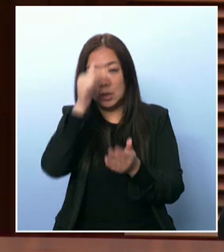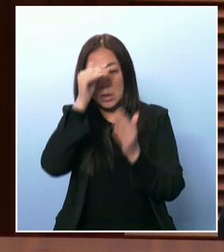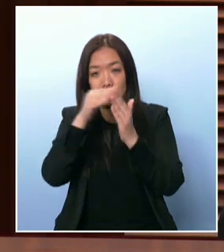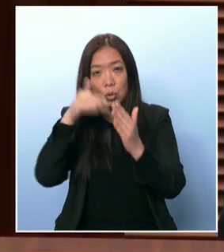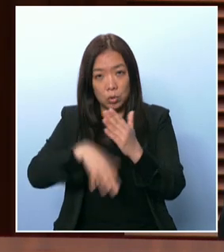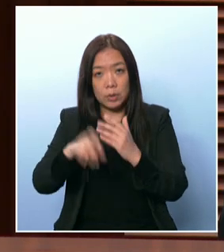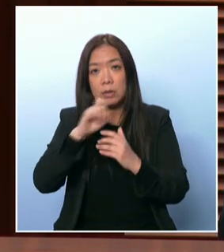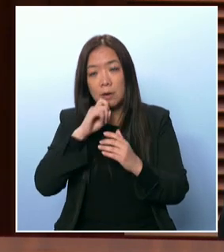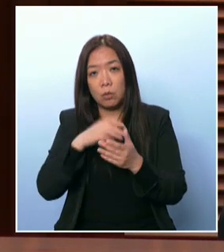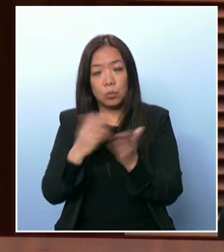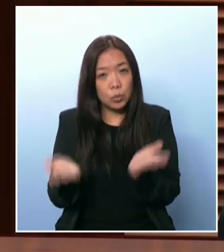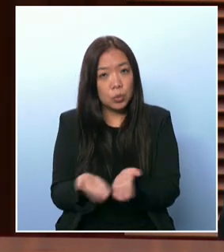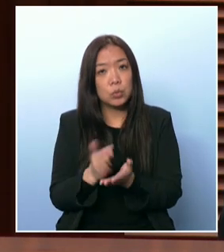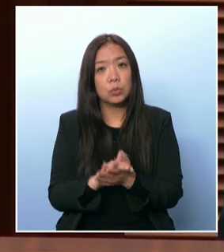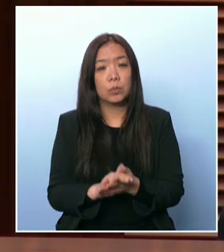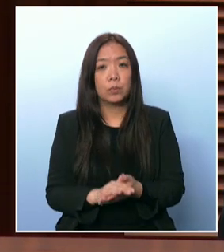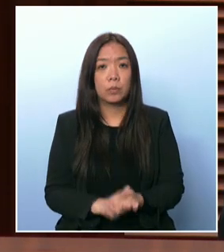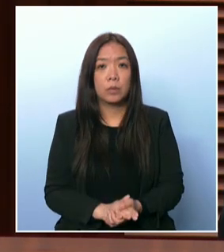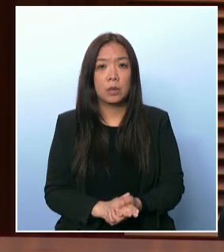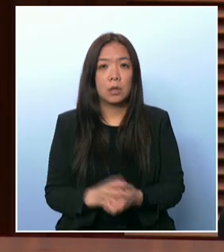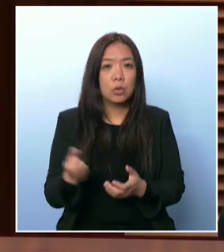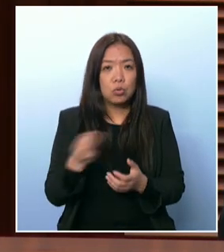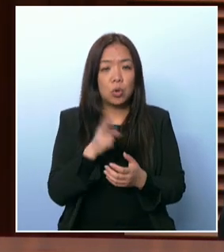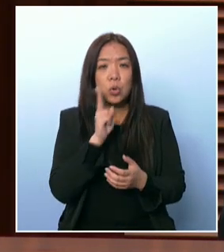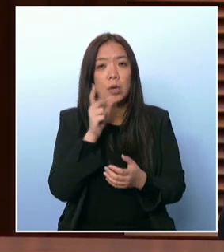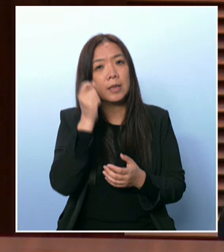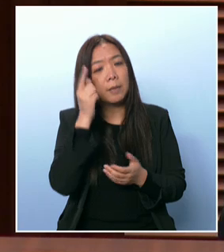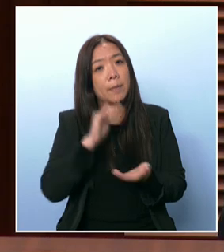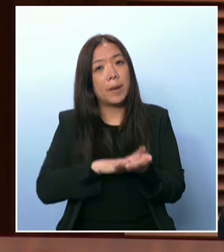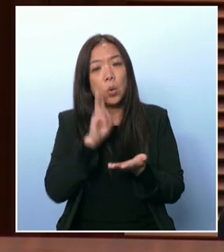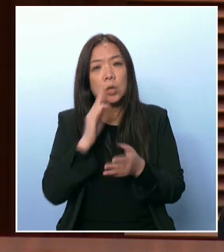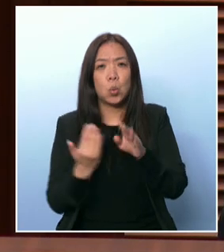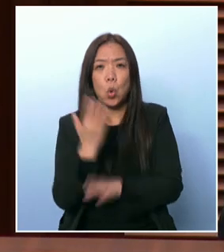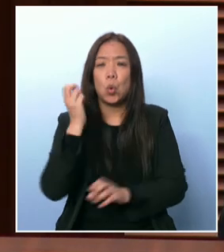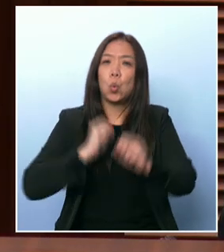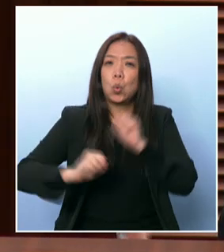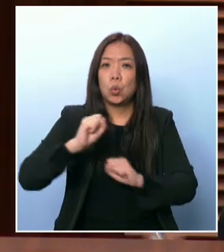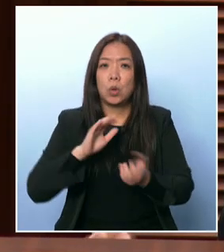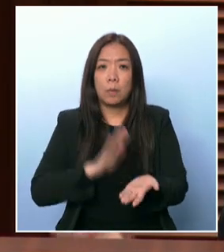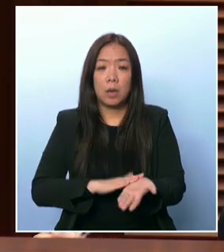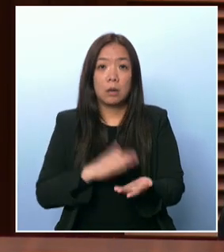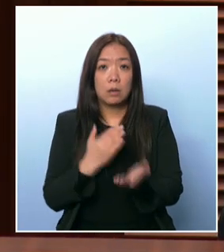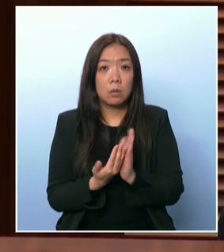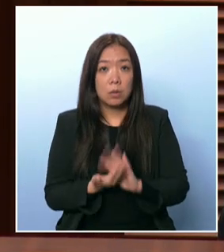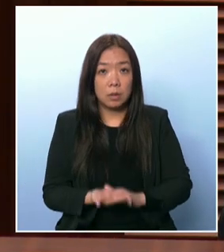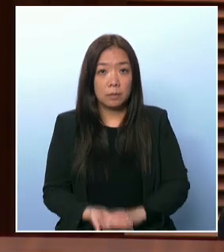including gynecology and pediatrics, for specific diseases like